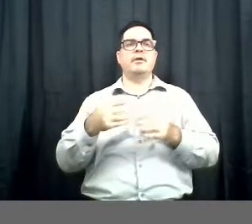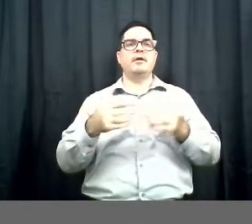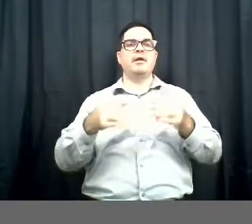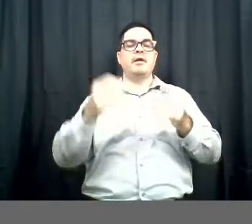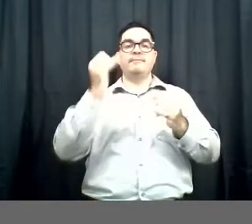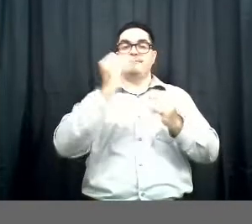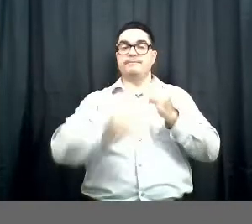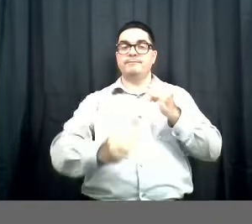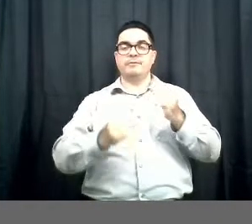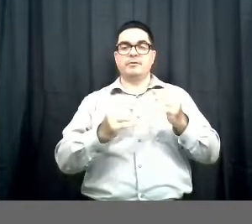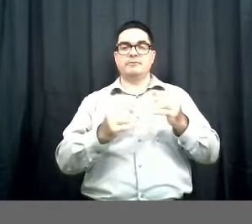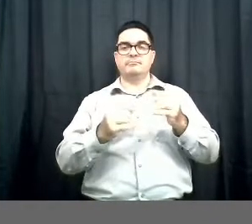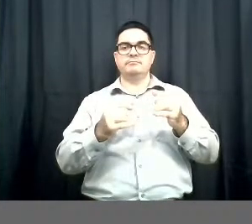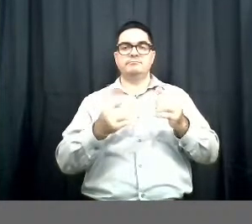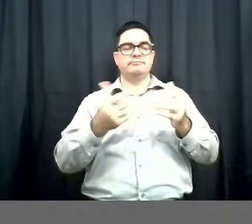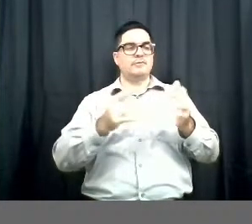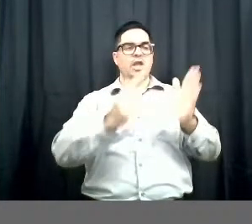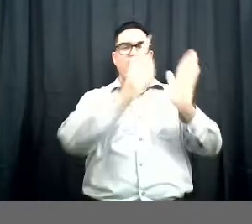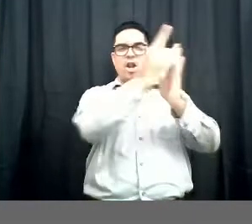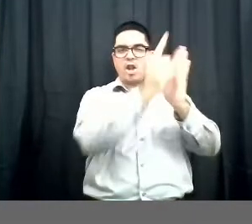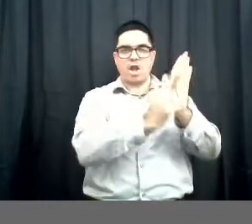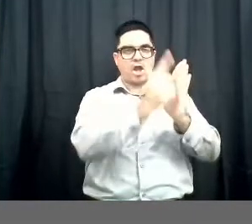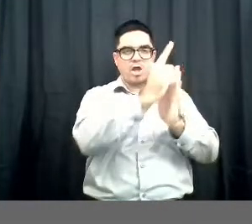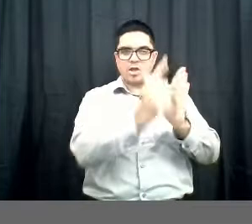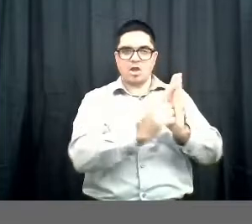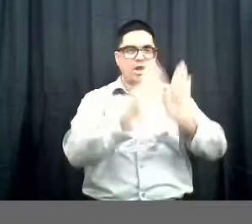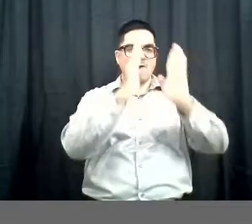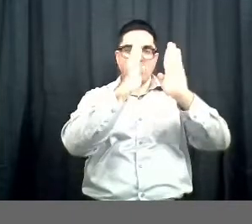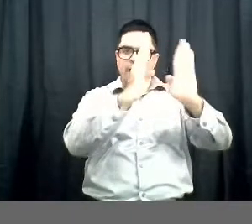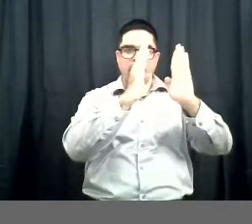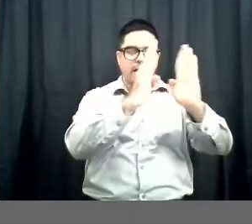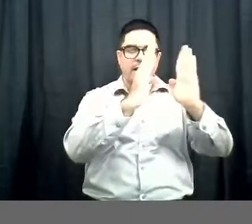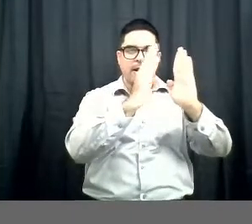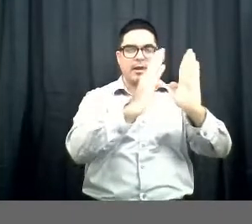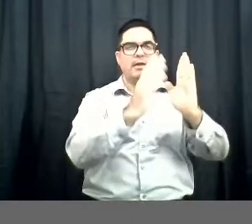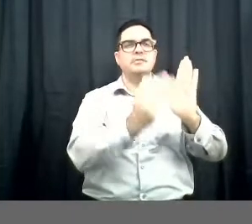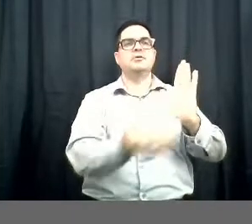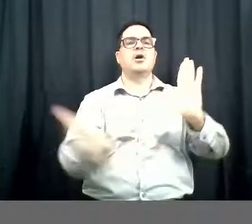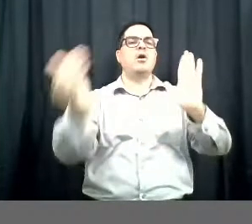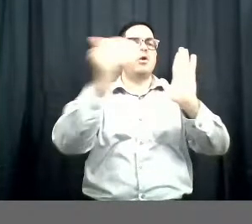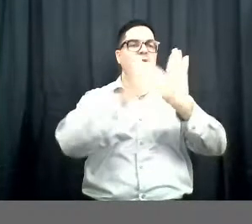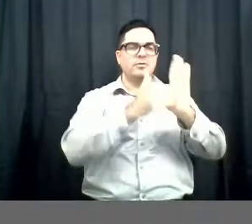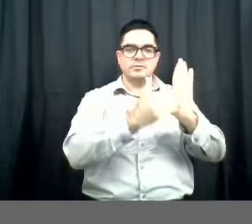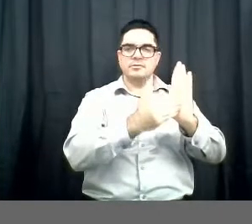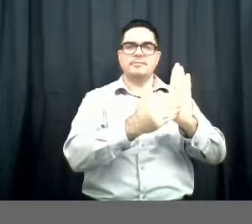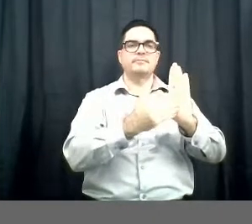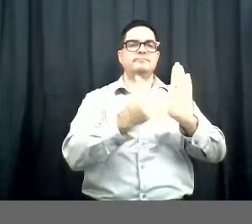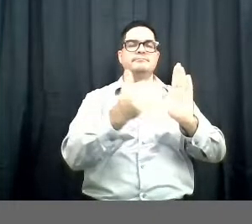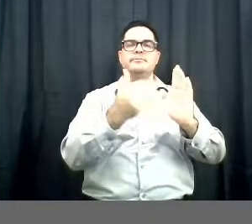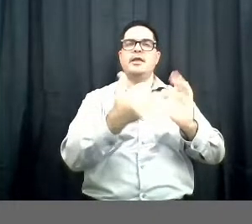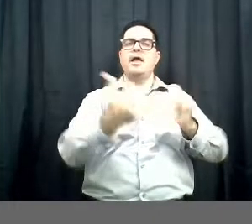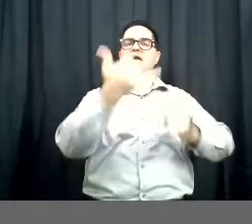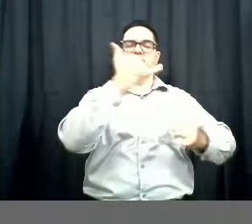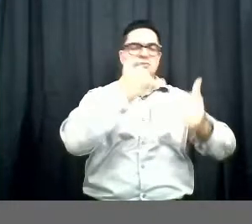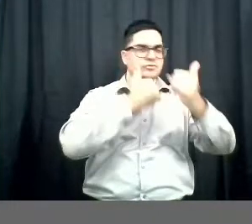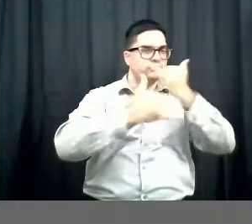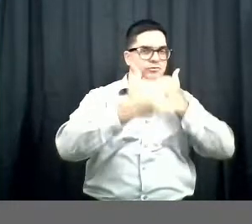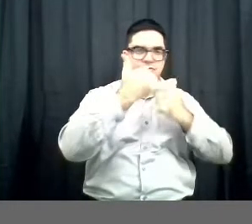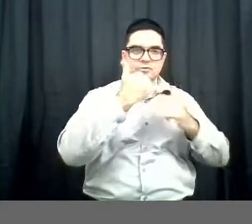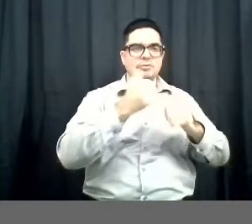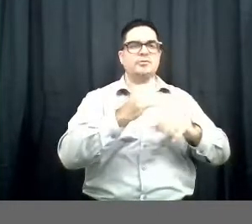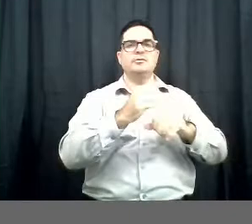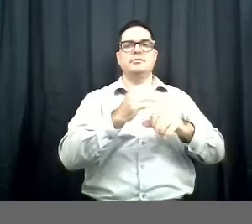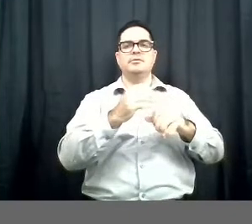whole approach to these laws is repeating the mistakes of the past that led to the bankruptcy of the pension systems in the first place, adding benefits that